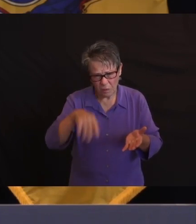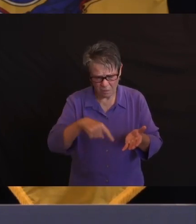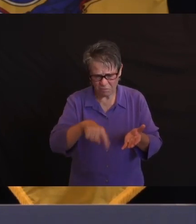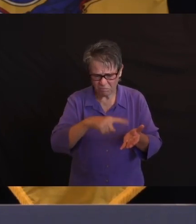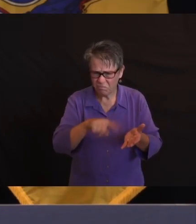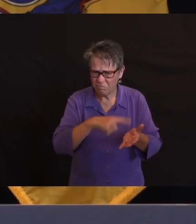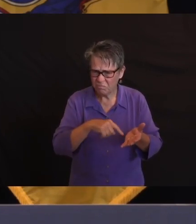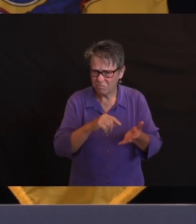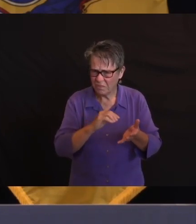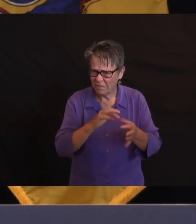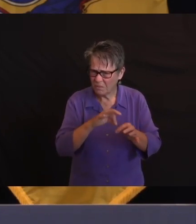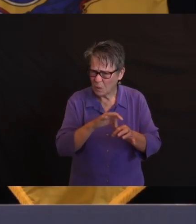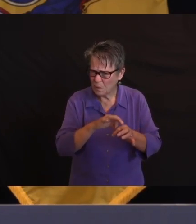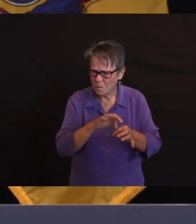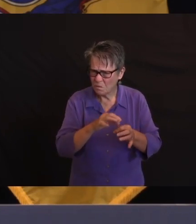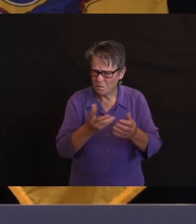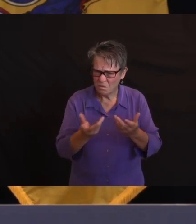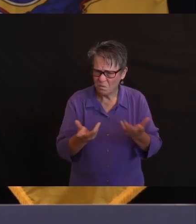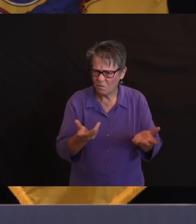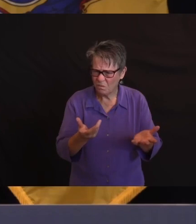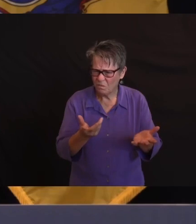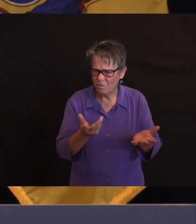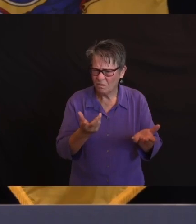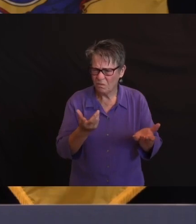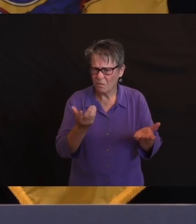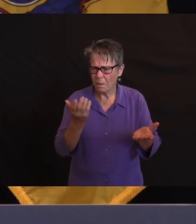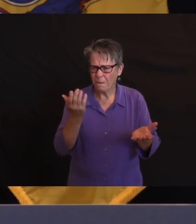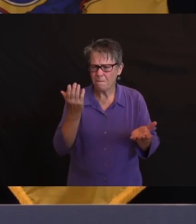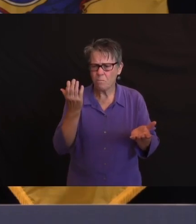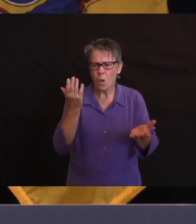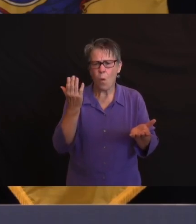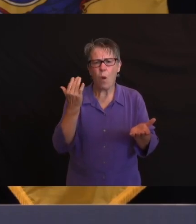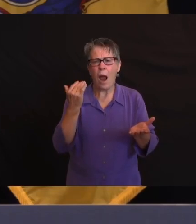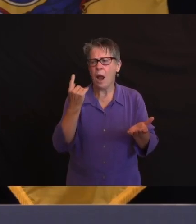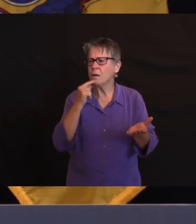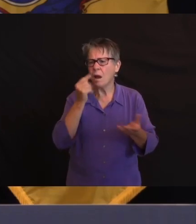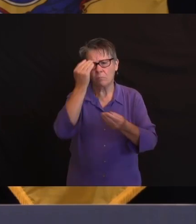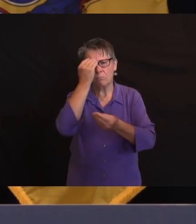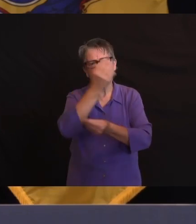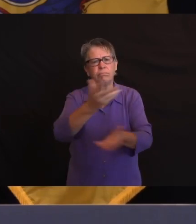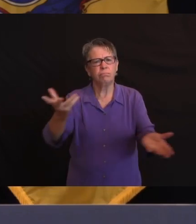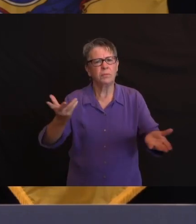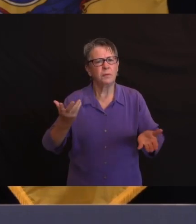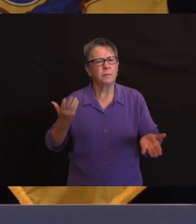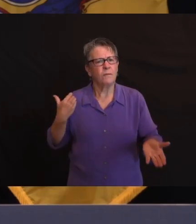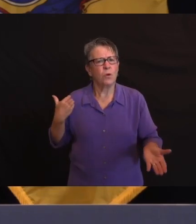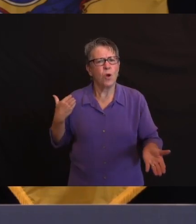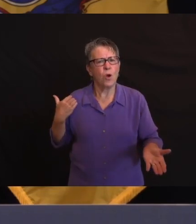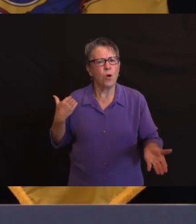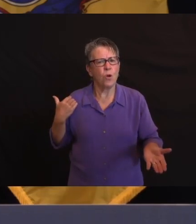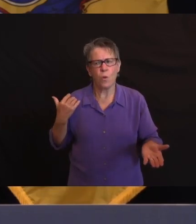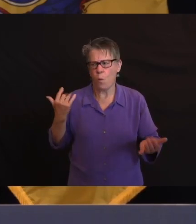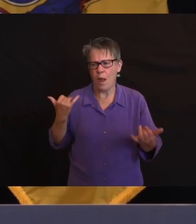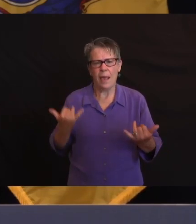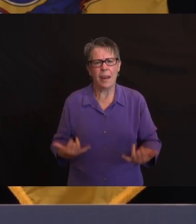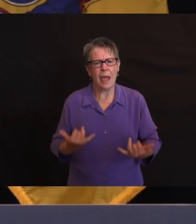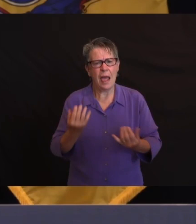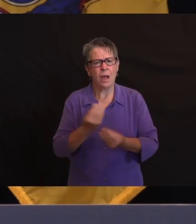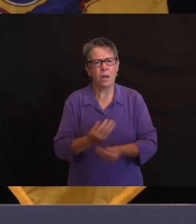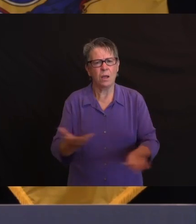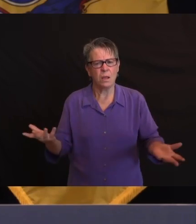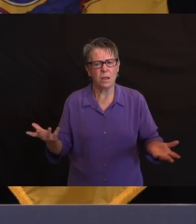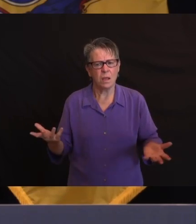the incorrect postmarking disclosed? At a time when Americans and New Jerseyans are concerned about the prospect of voting by